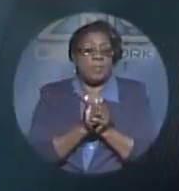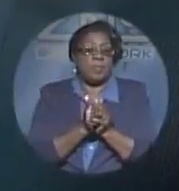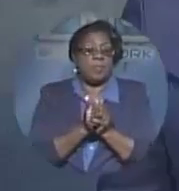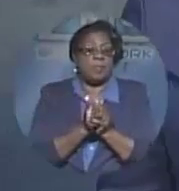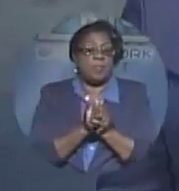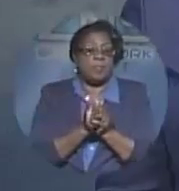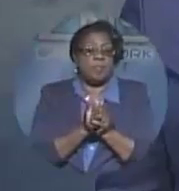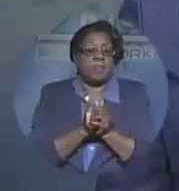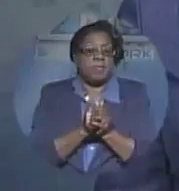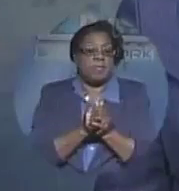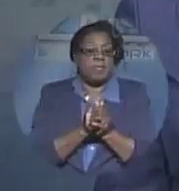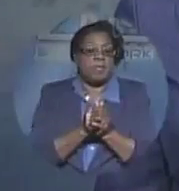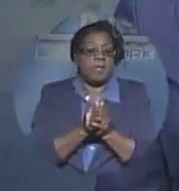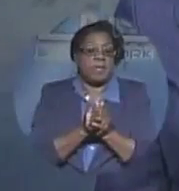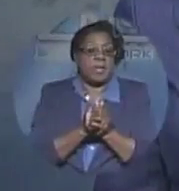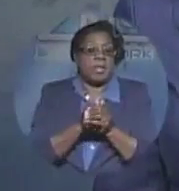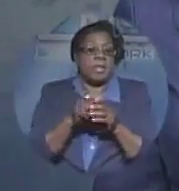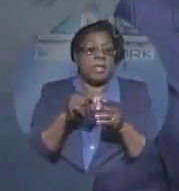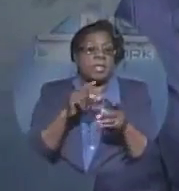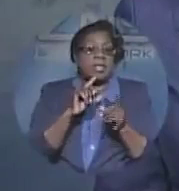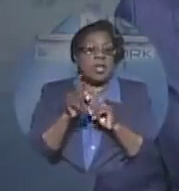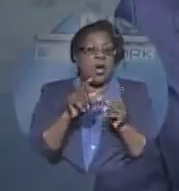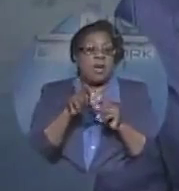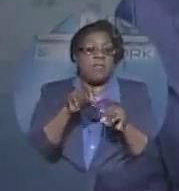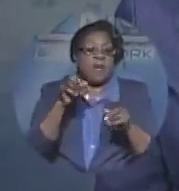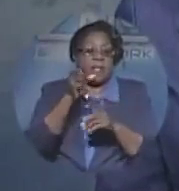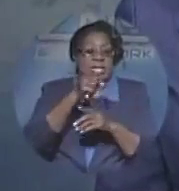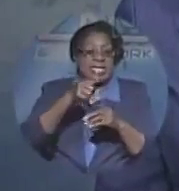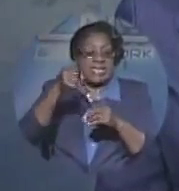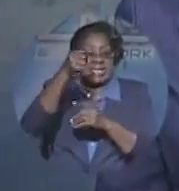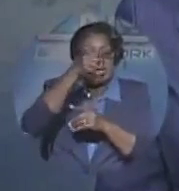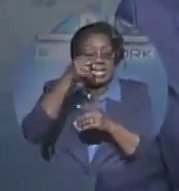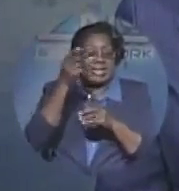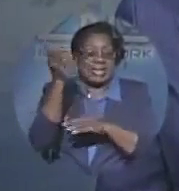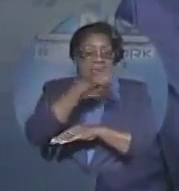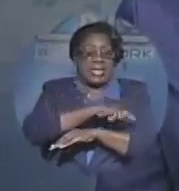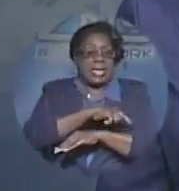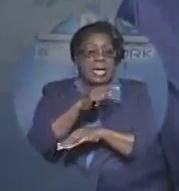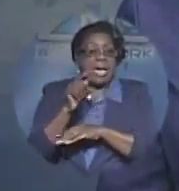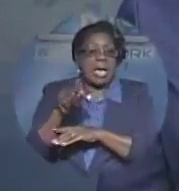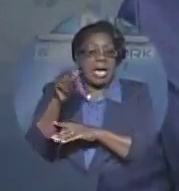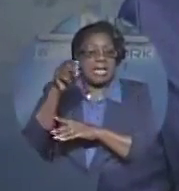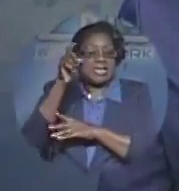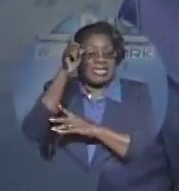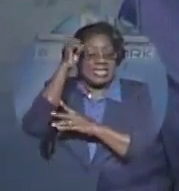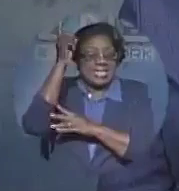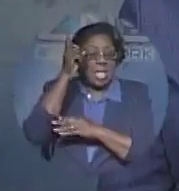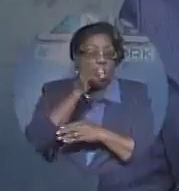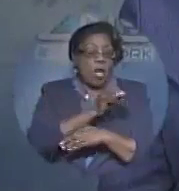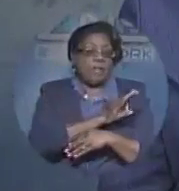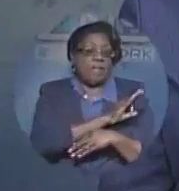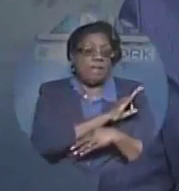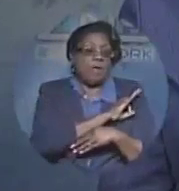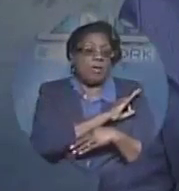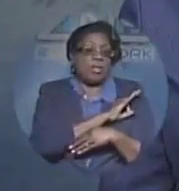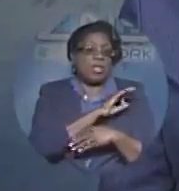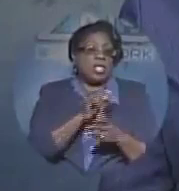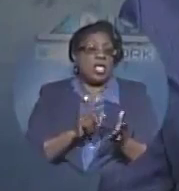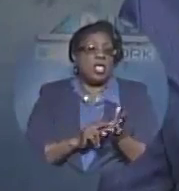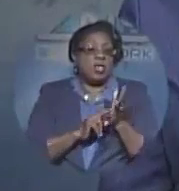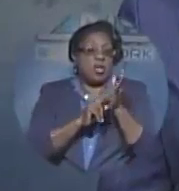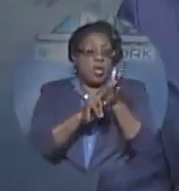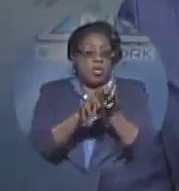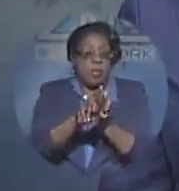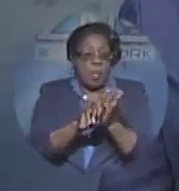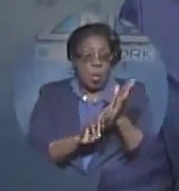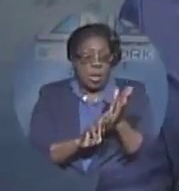News. Controversy from the Senate today as Senator Dion Folks tabled the WikiLeaks report, which revealed what he said was the